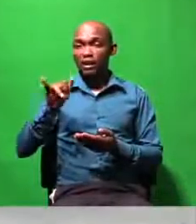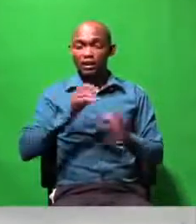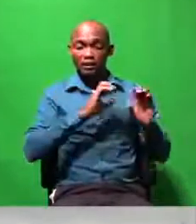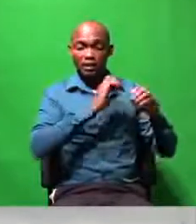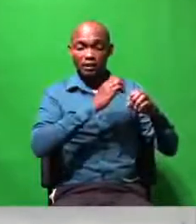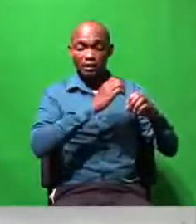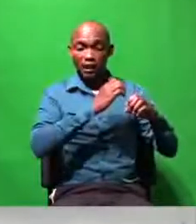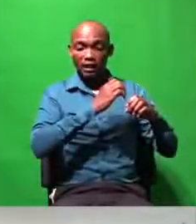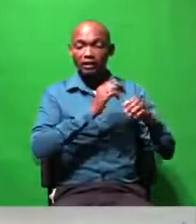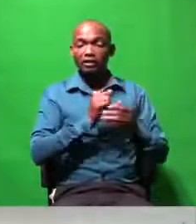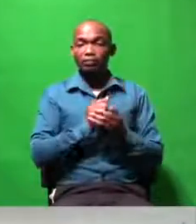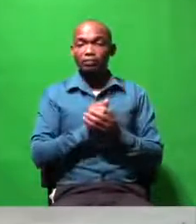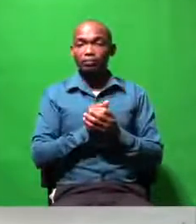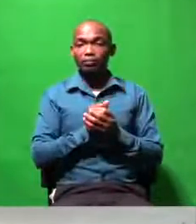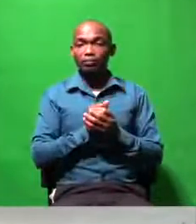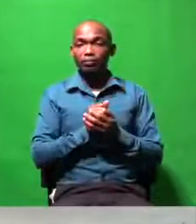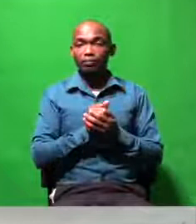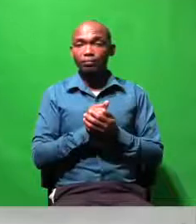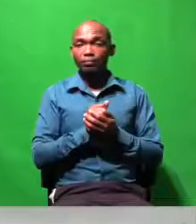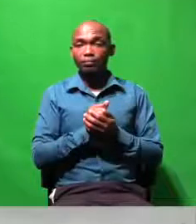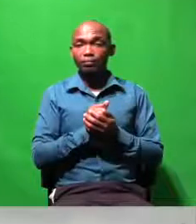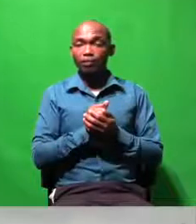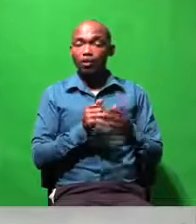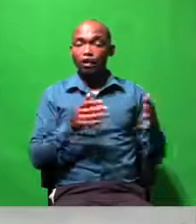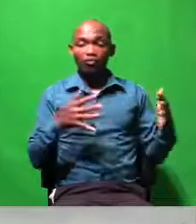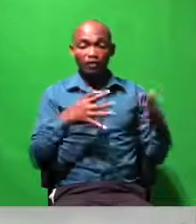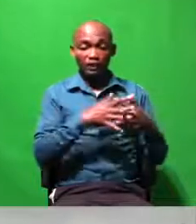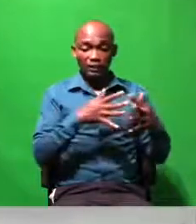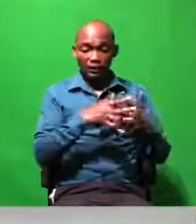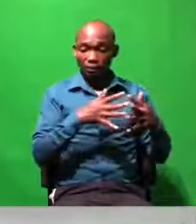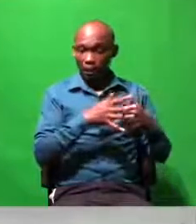Is a science of systematic